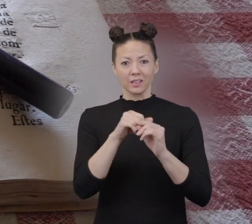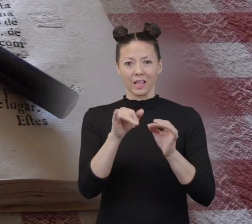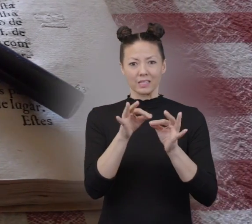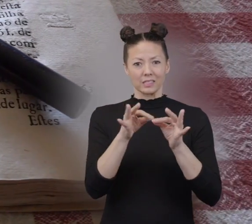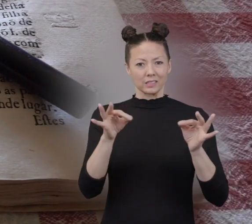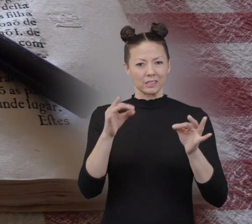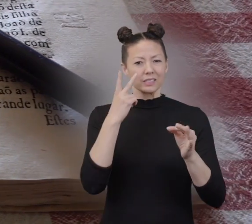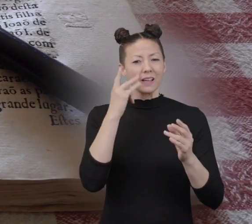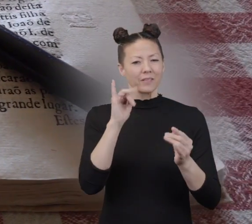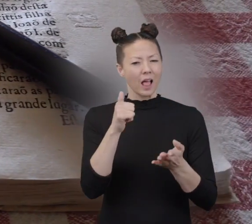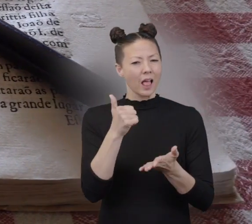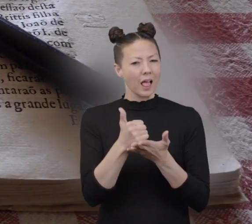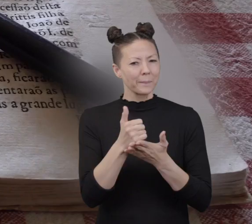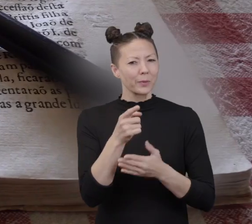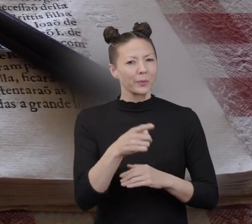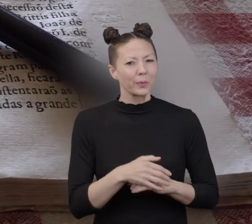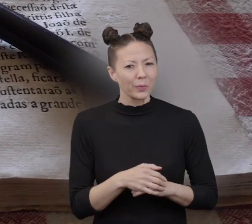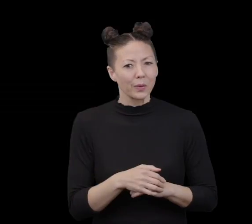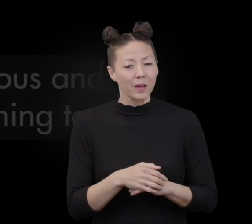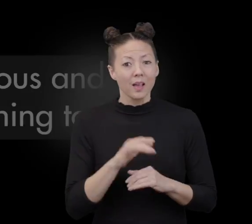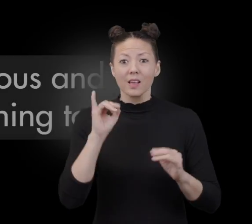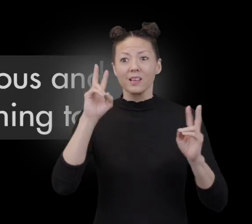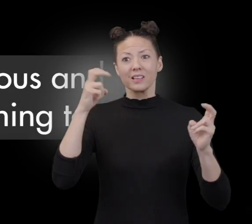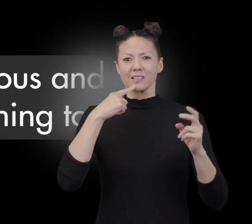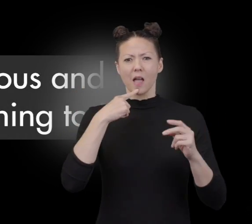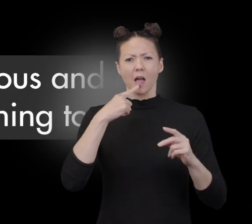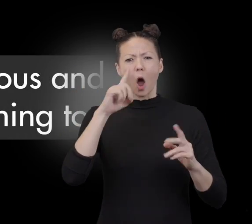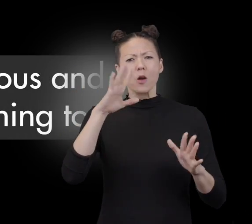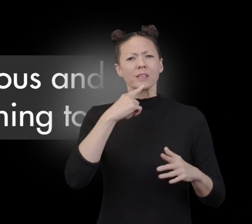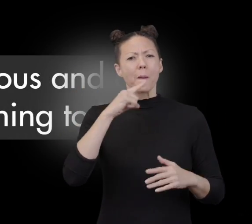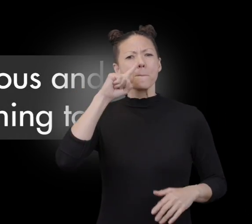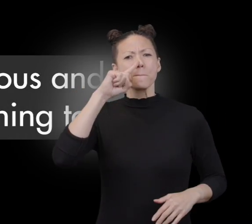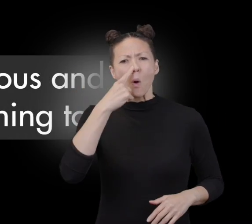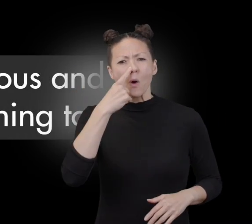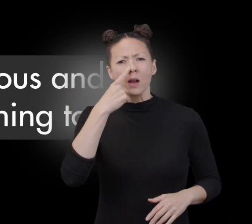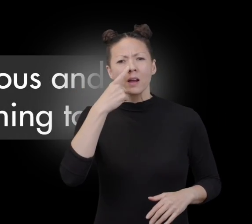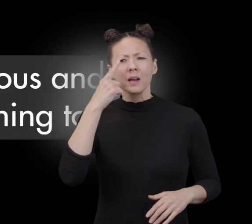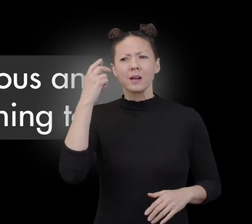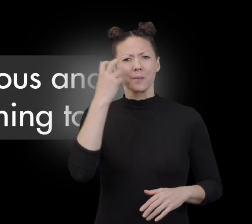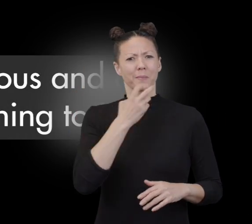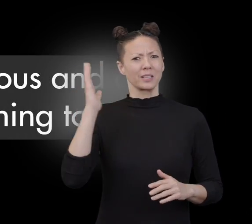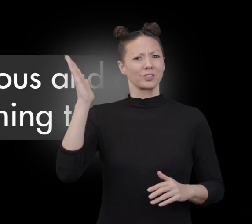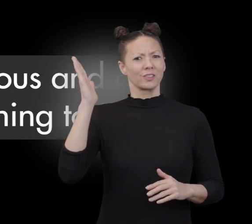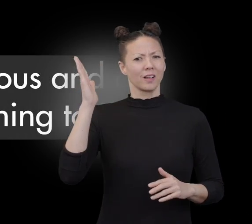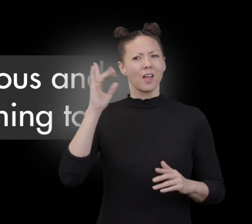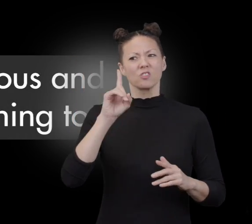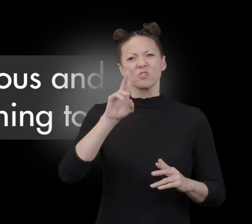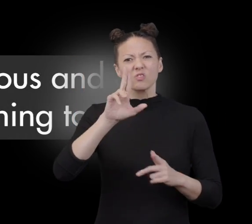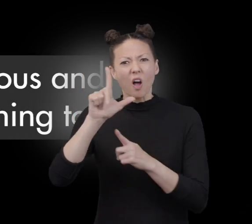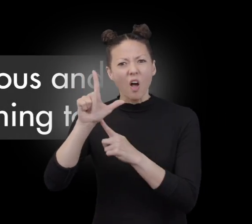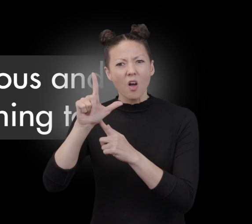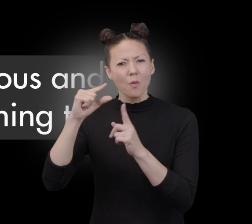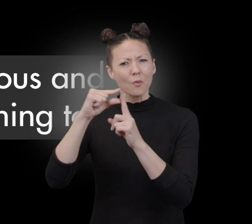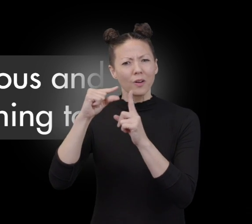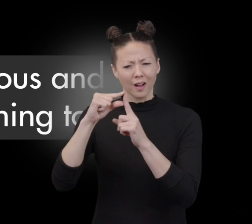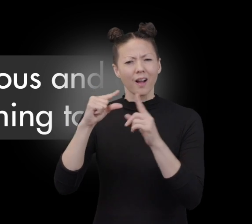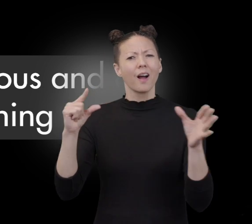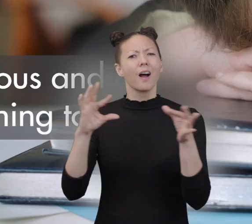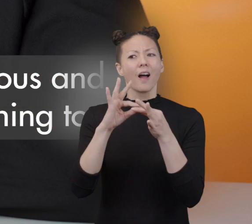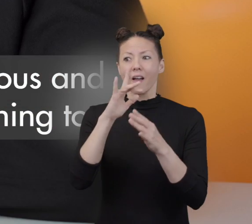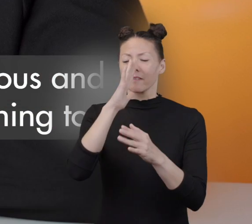sentences to see if it helps. The boring speech was monotonous and as dull as